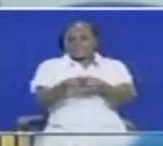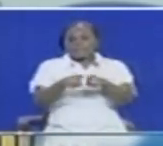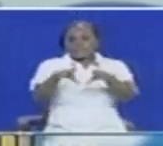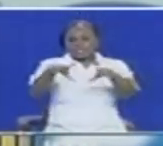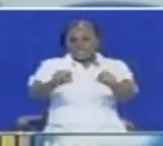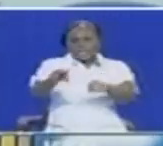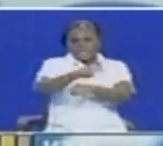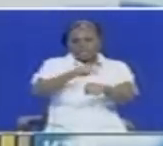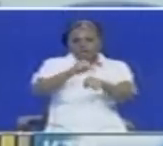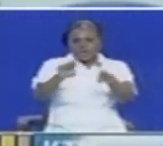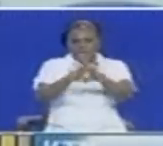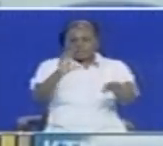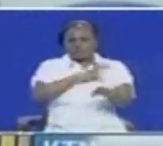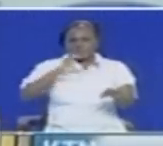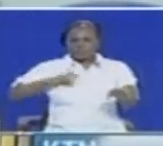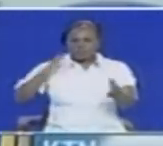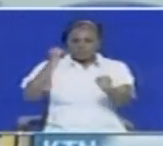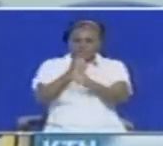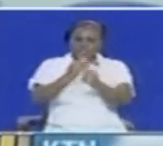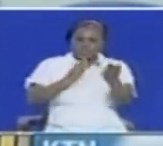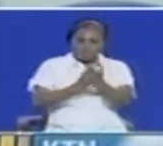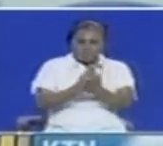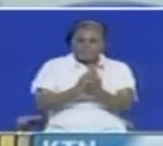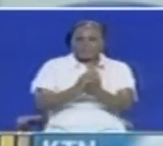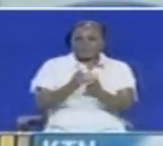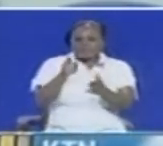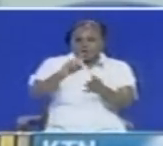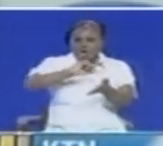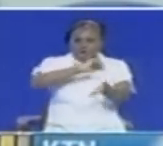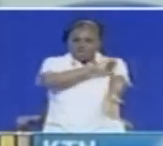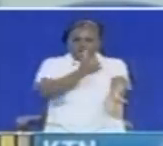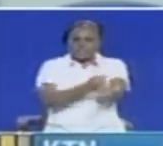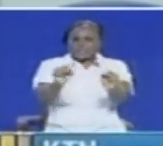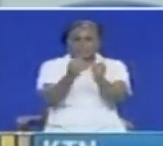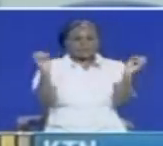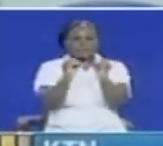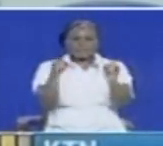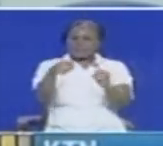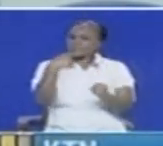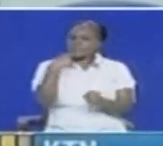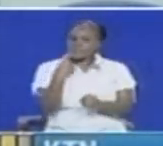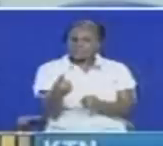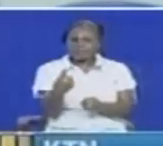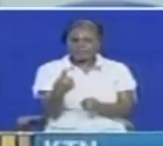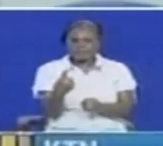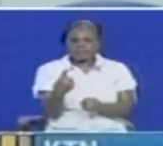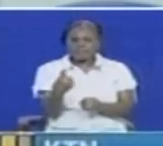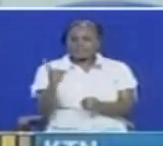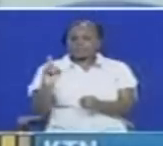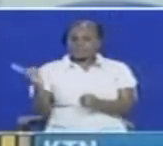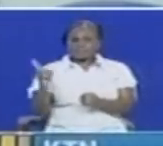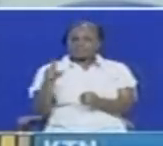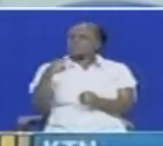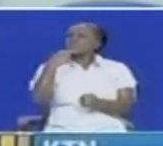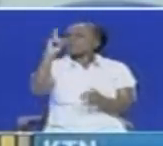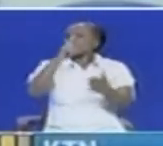with the sole intention of making sure the adjudication process doesn't take place. And they're saying this is the blessing of the president. What say